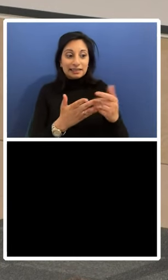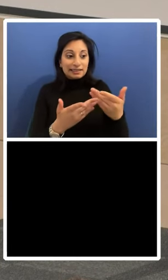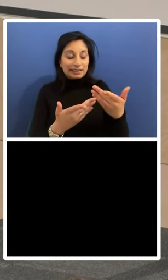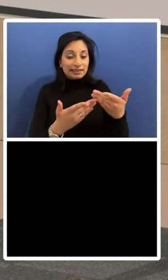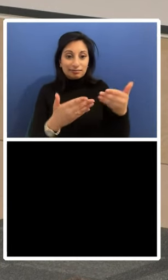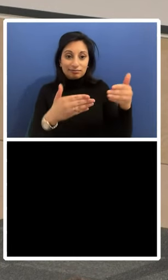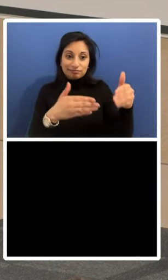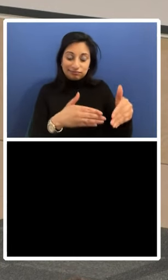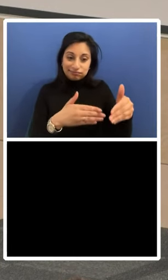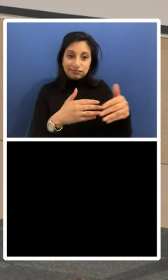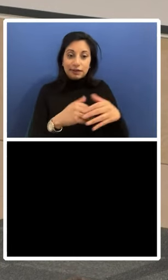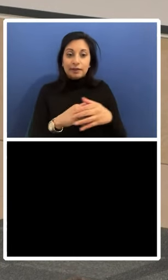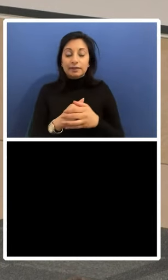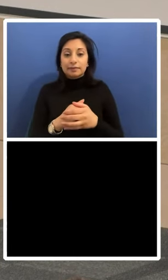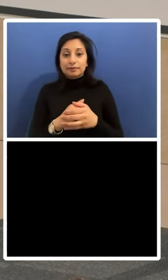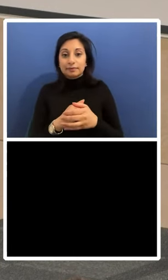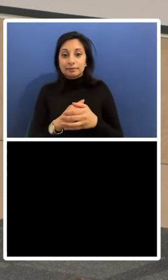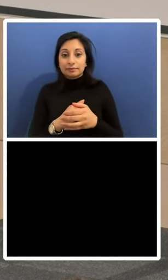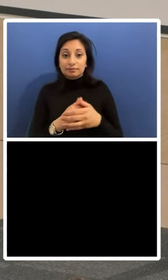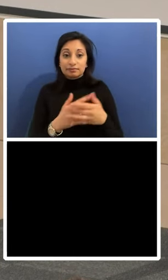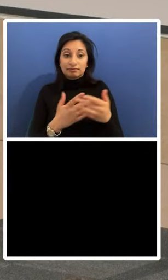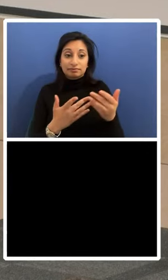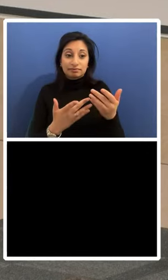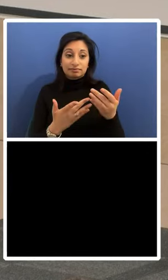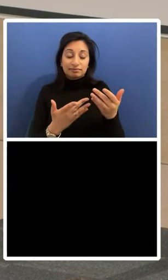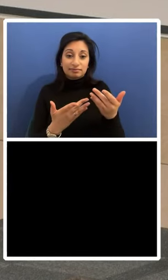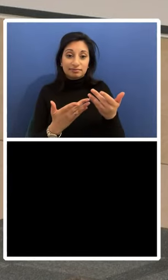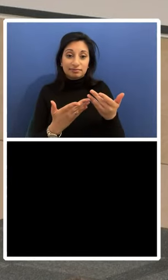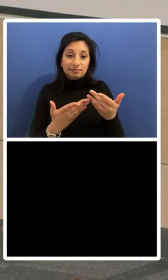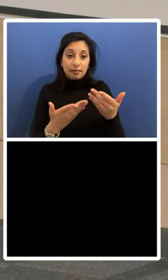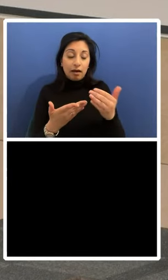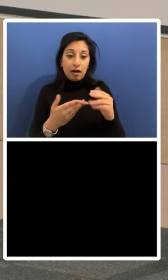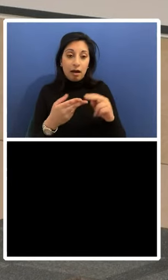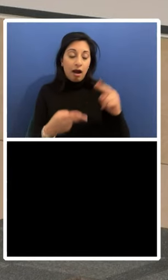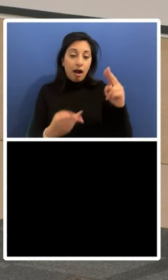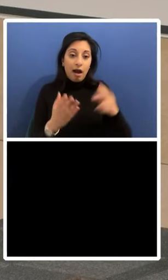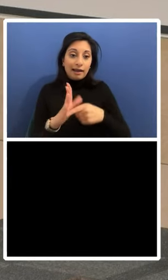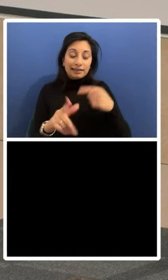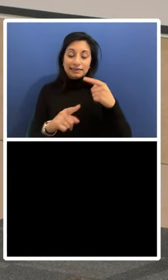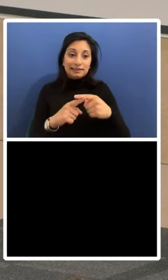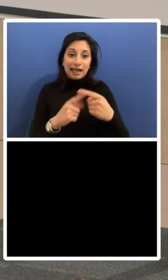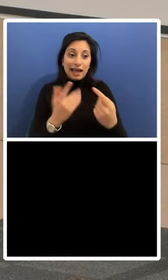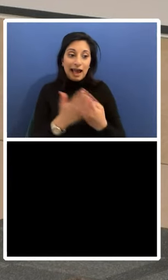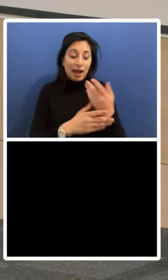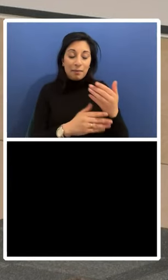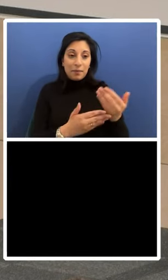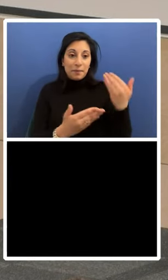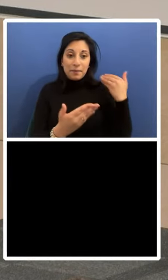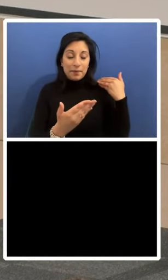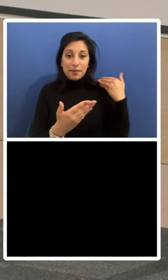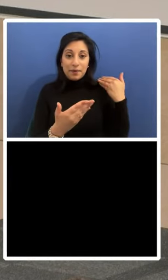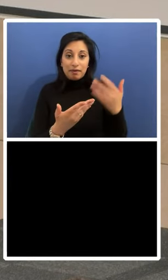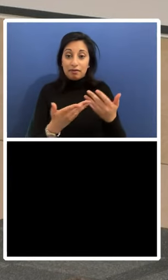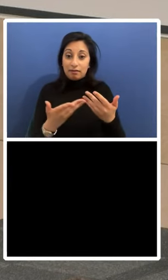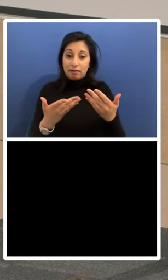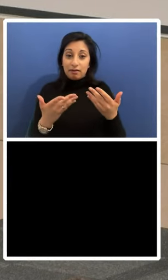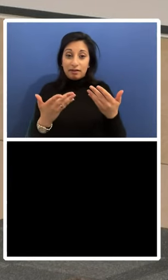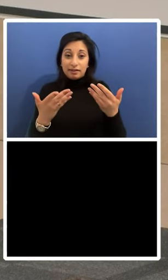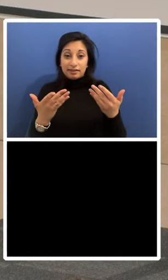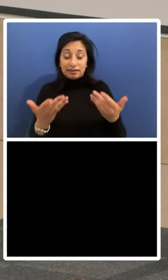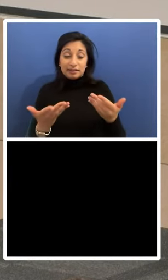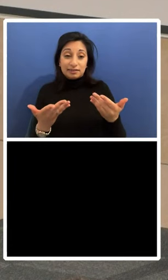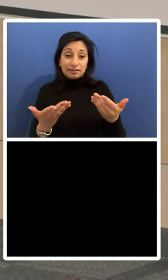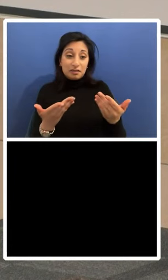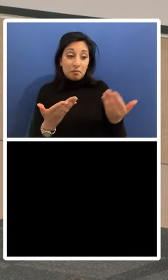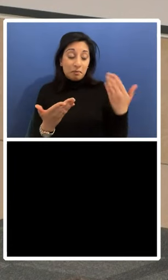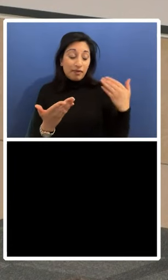know, we had much lower levels of wealth inequality. We did have periods of higher taxation. You know, it's now it's there's not a lot of effective, but there was in the past.